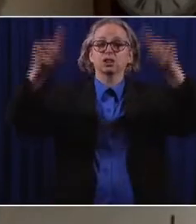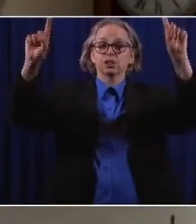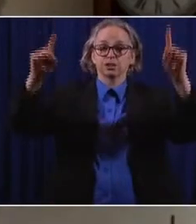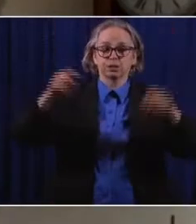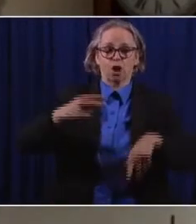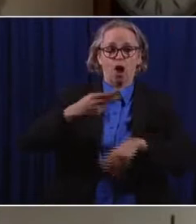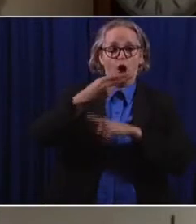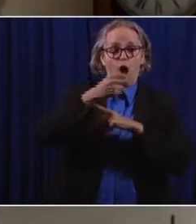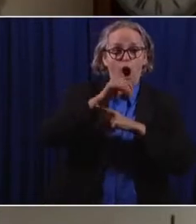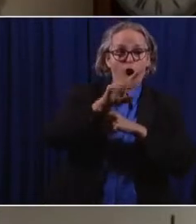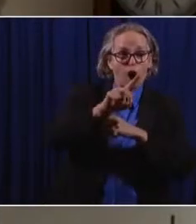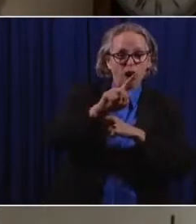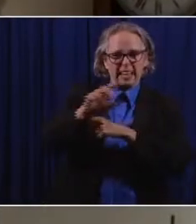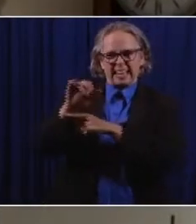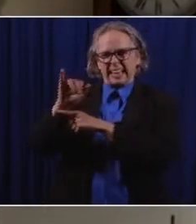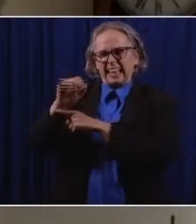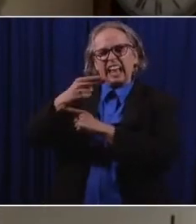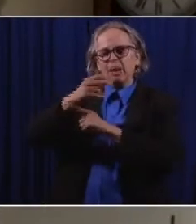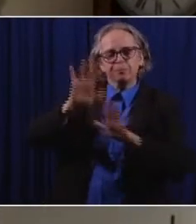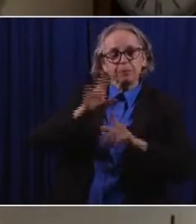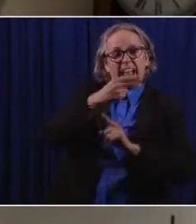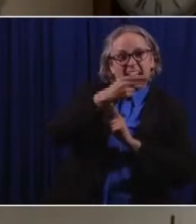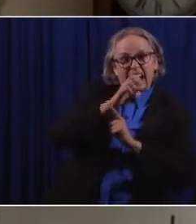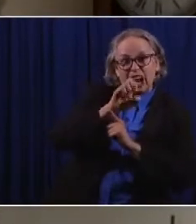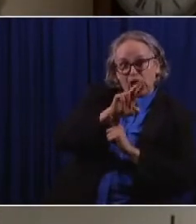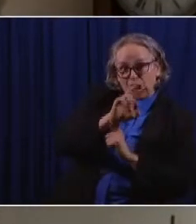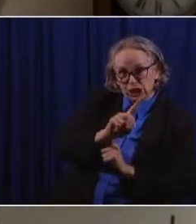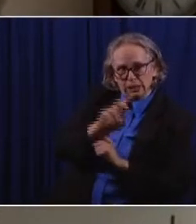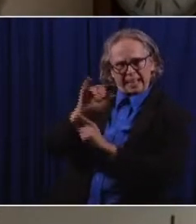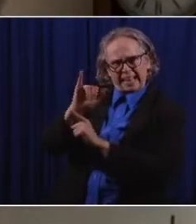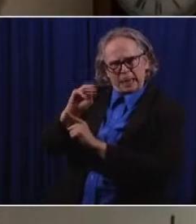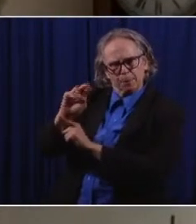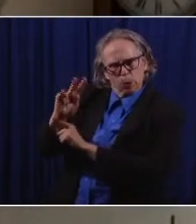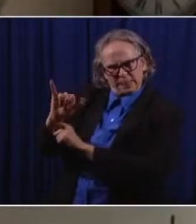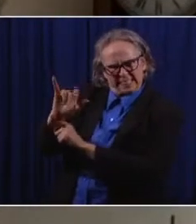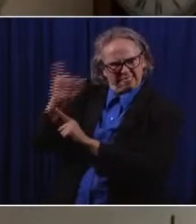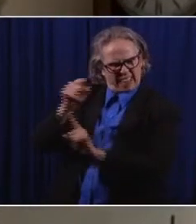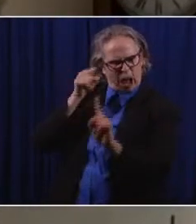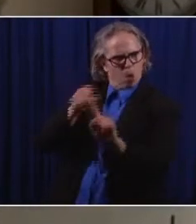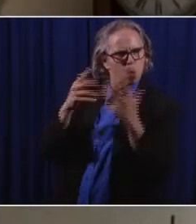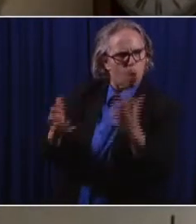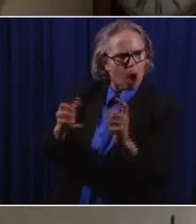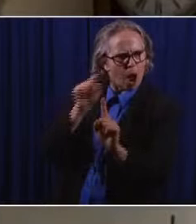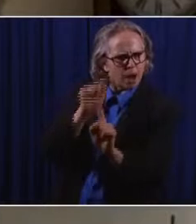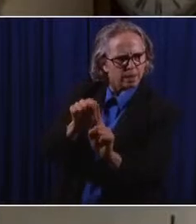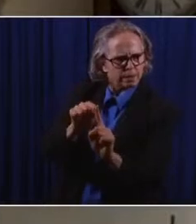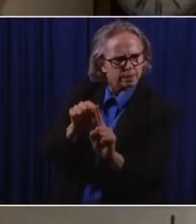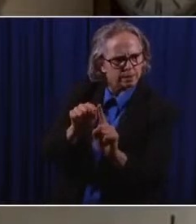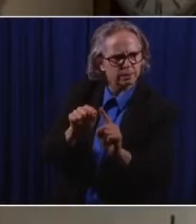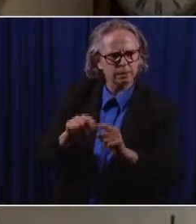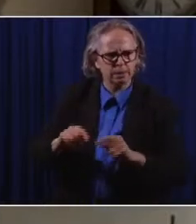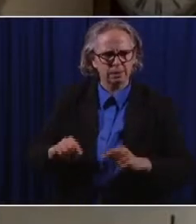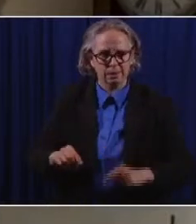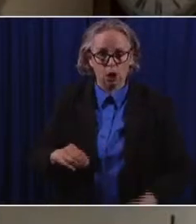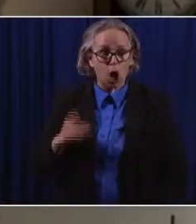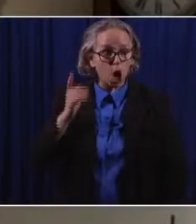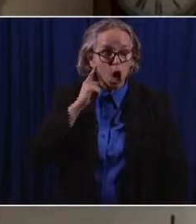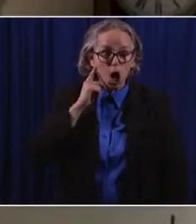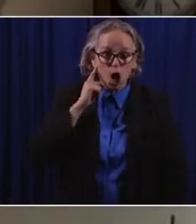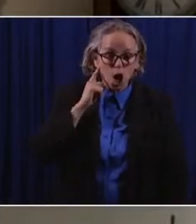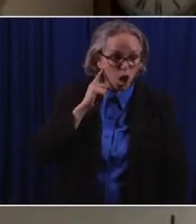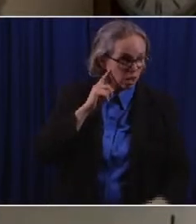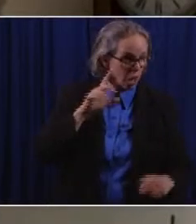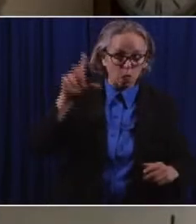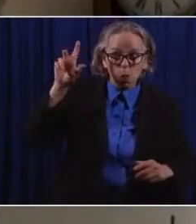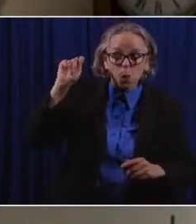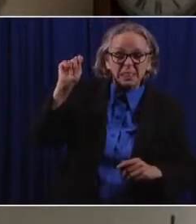discussion that John Husted had in the study that he presented today, we're not going to get that without the vaccine. I mean, we're not